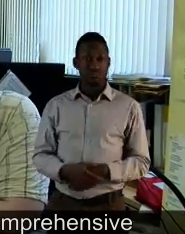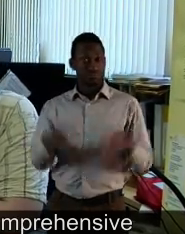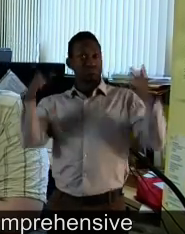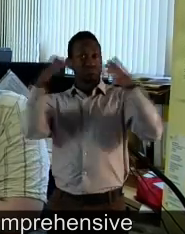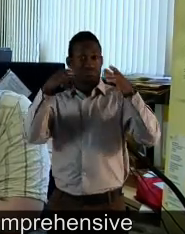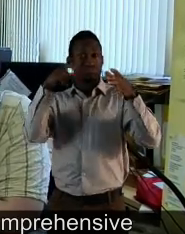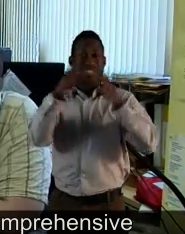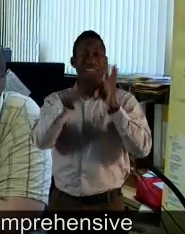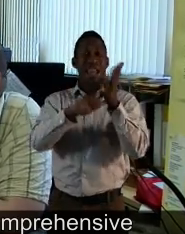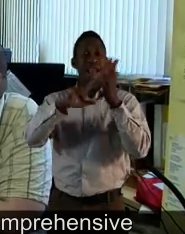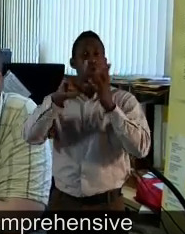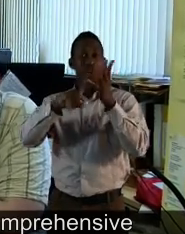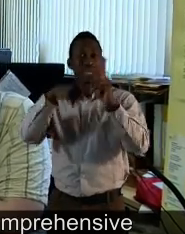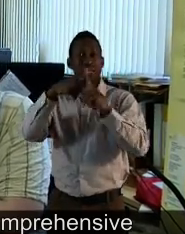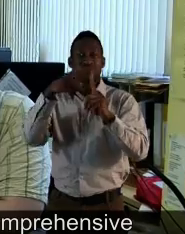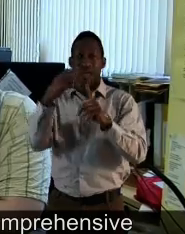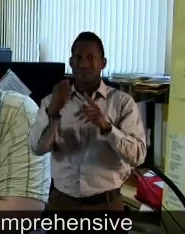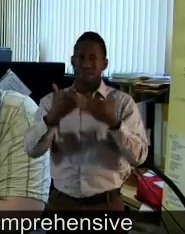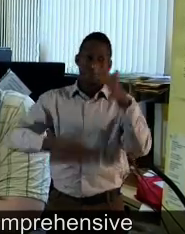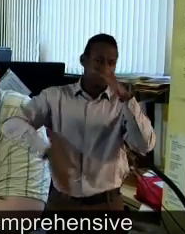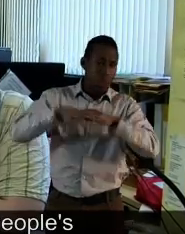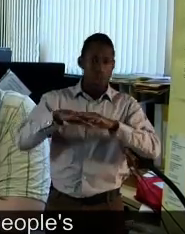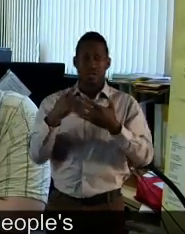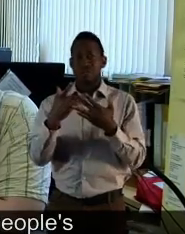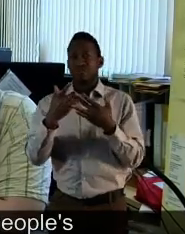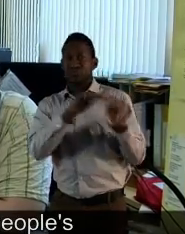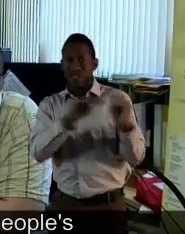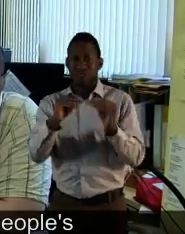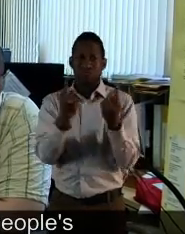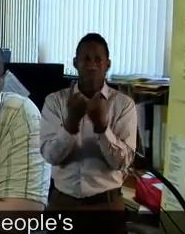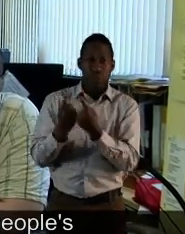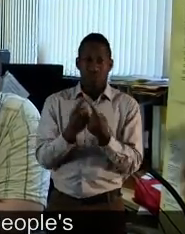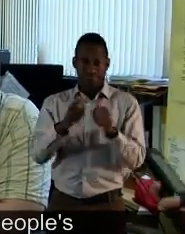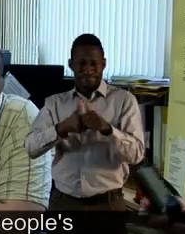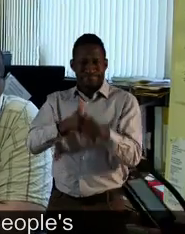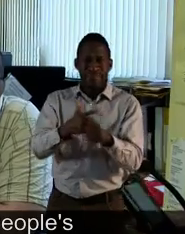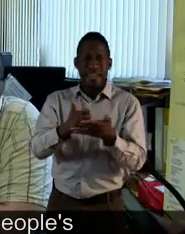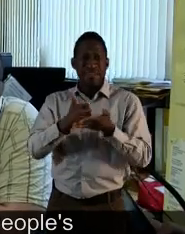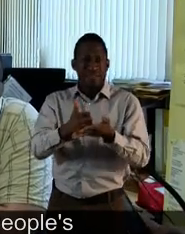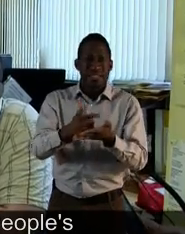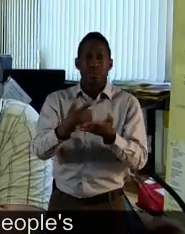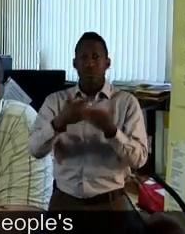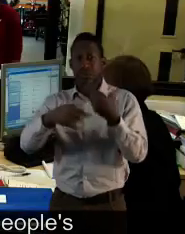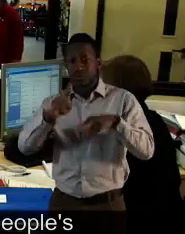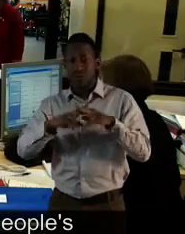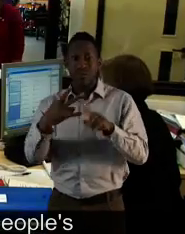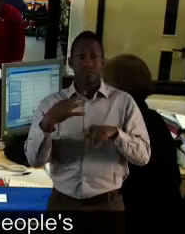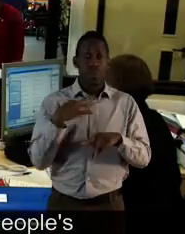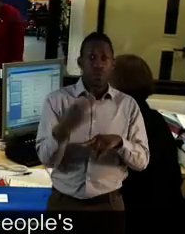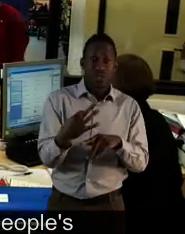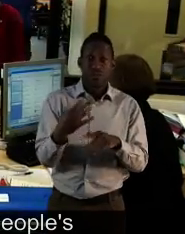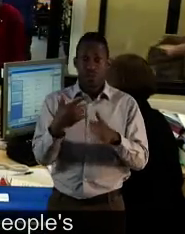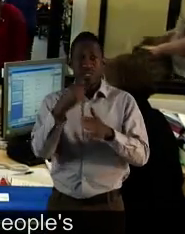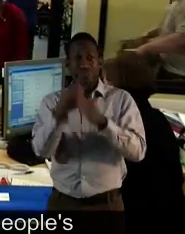for a comprehensive training resource to support advice staff and volunteers within disabled people's organisations.